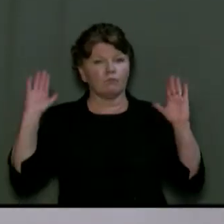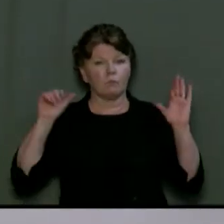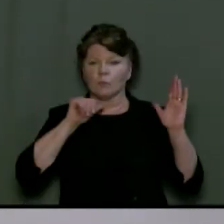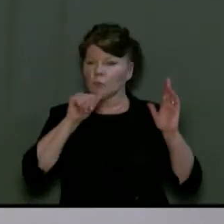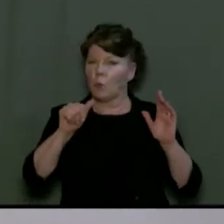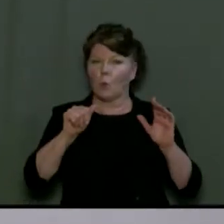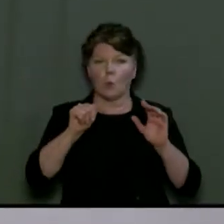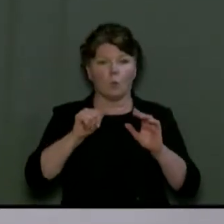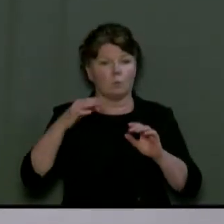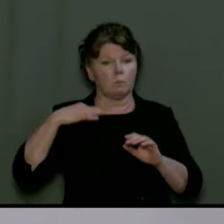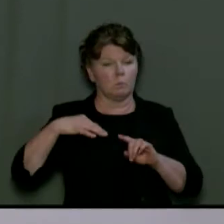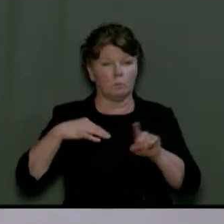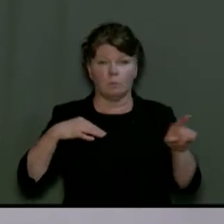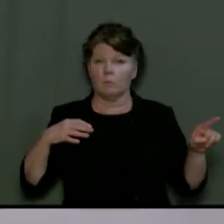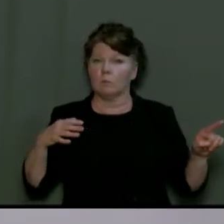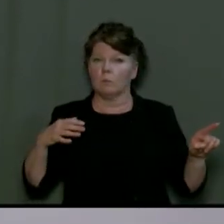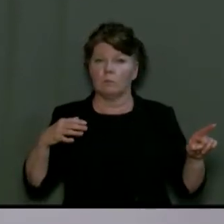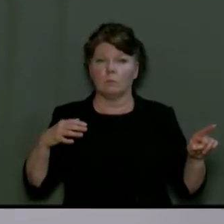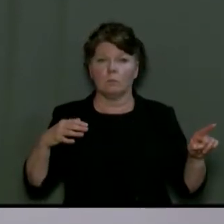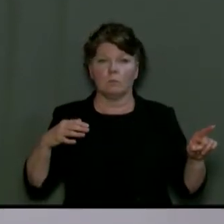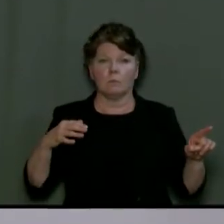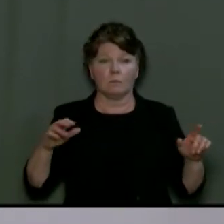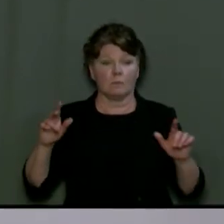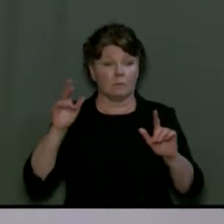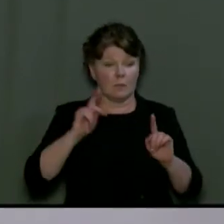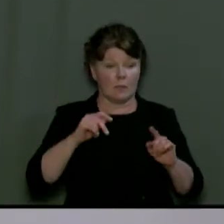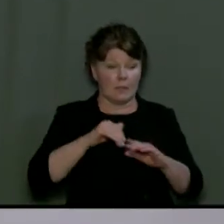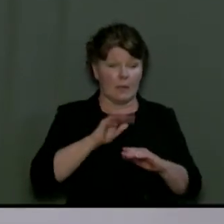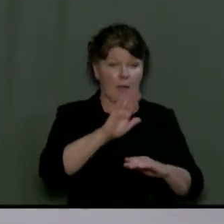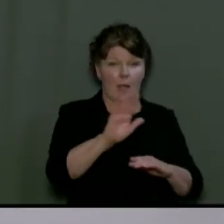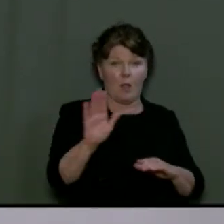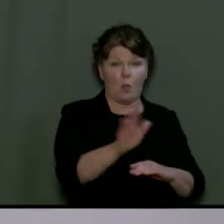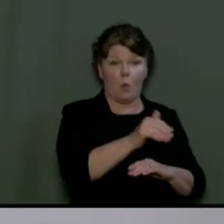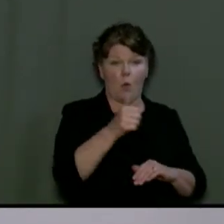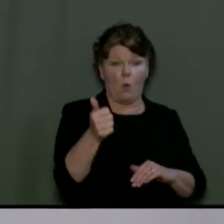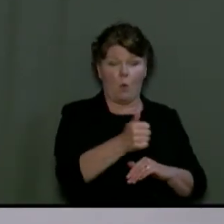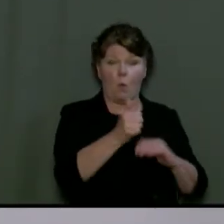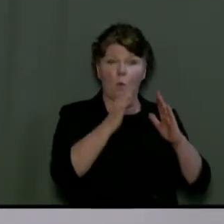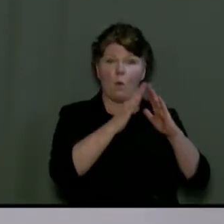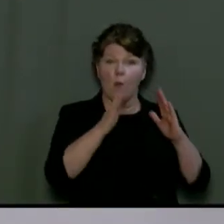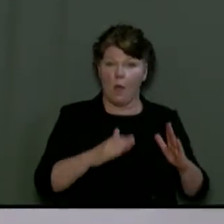A person's enemies will be those of his own household.